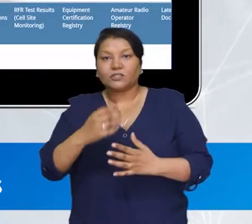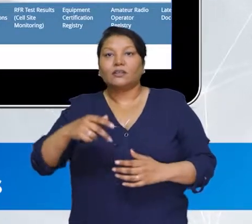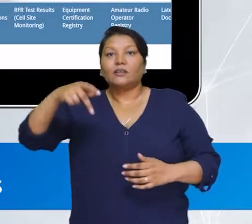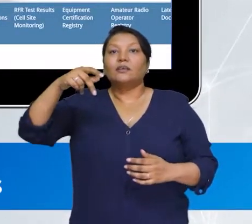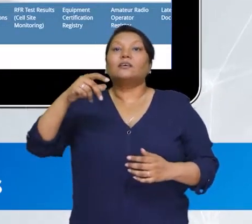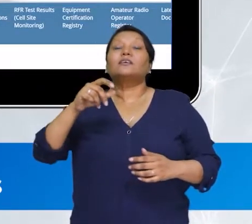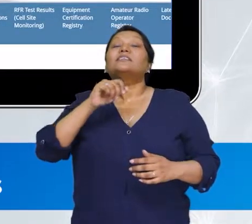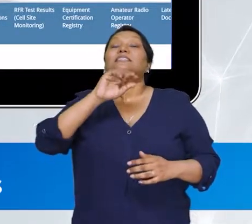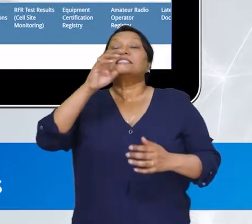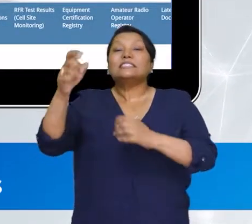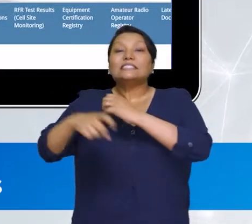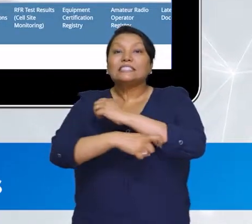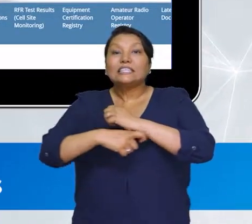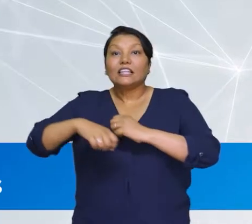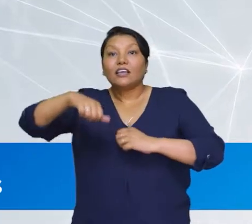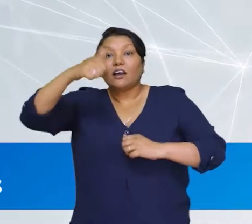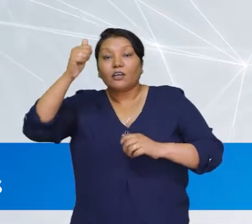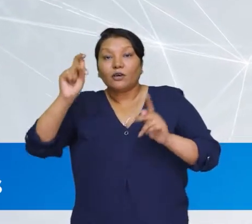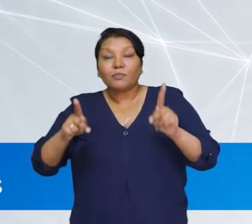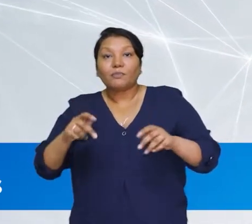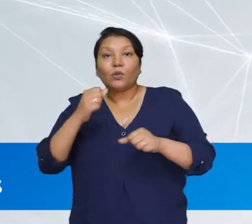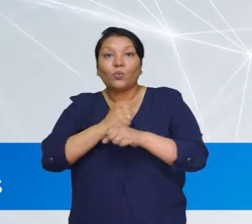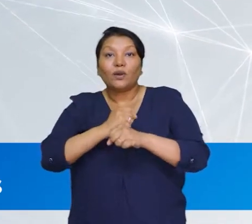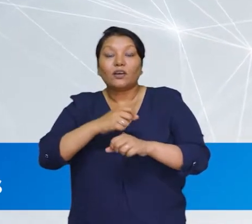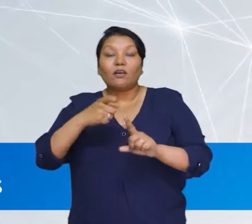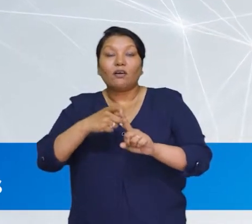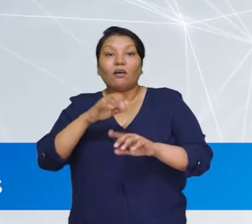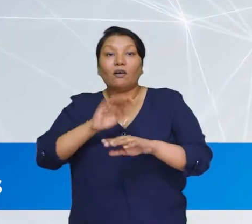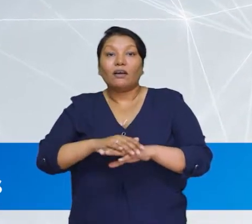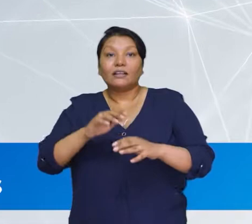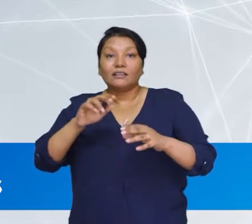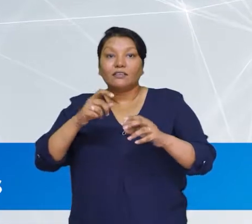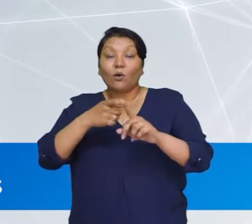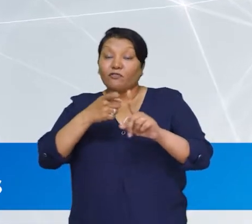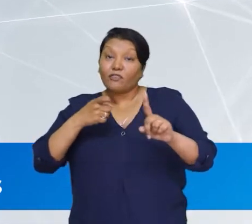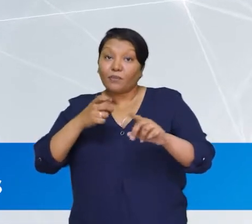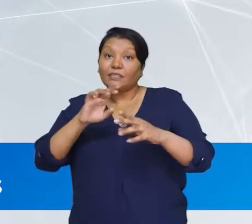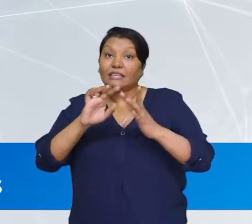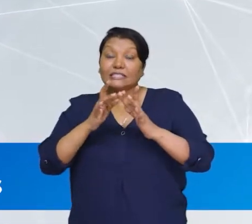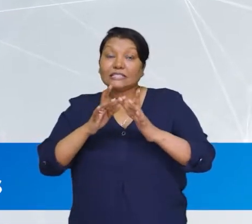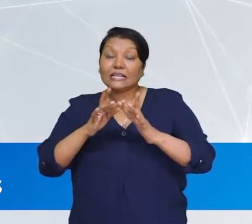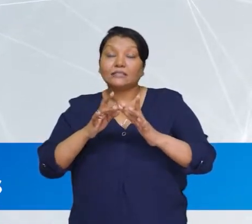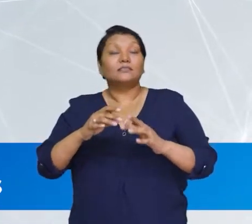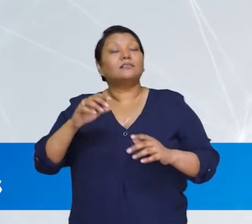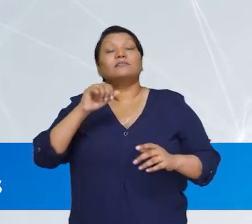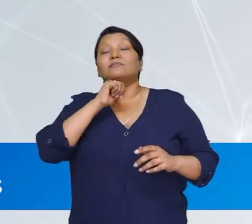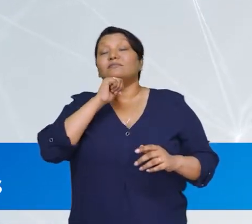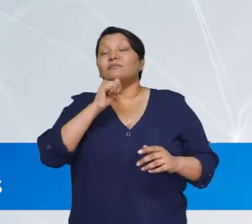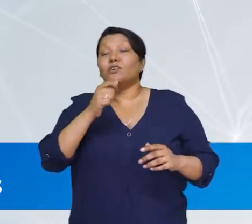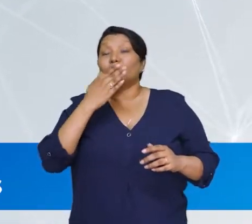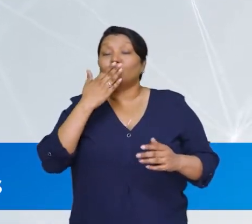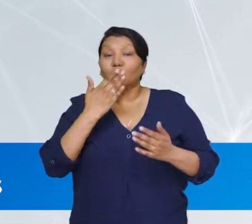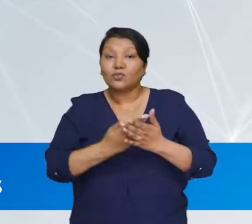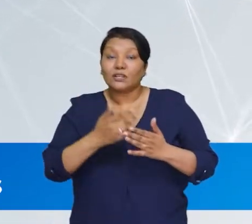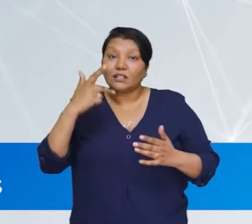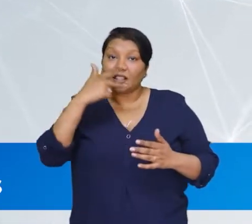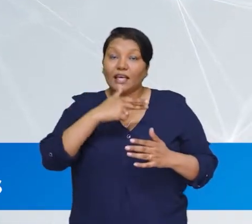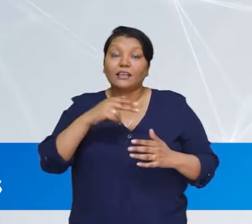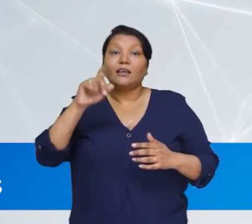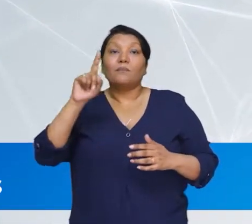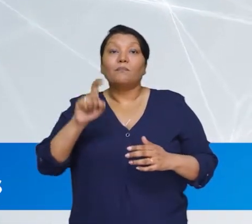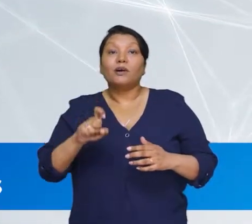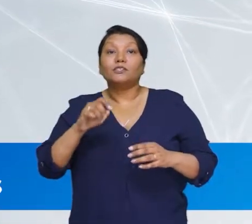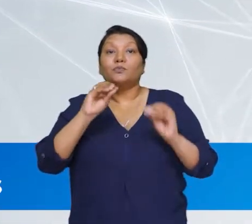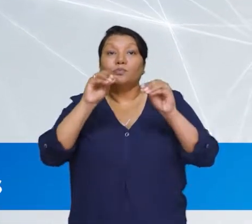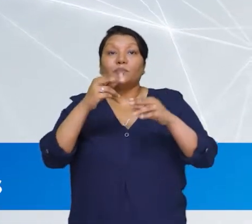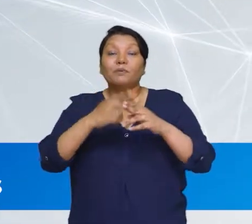org, organization. Be careful of plagiarism. Plagiarism is taking someone else's work and